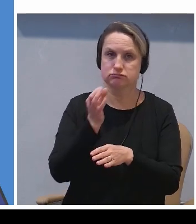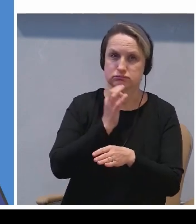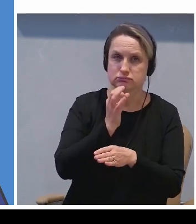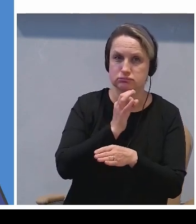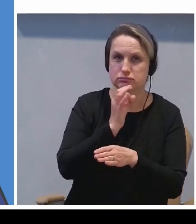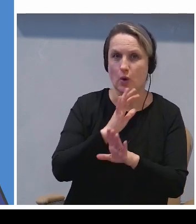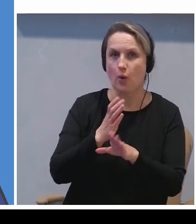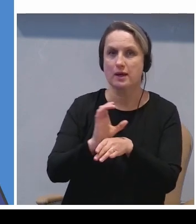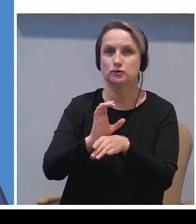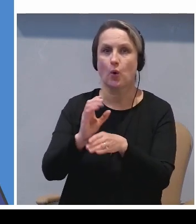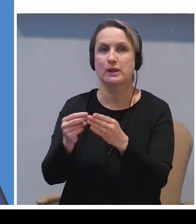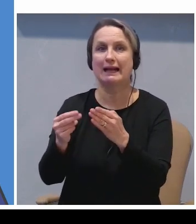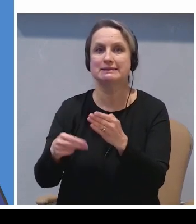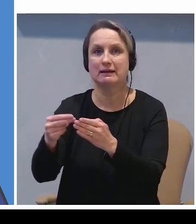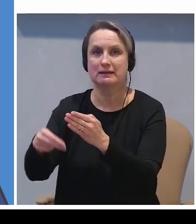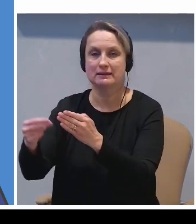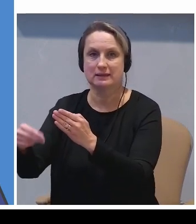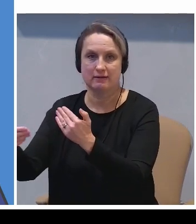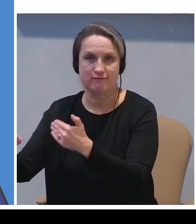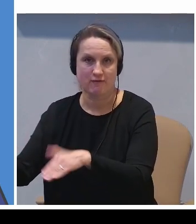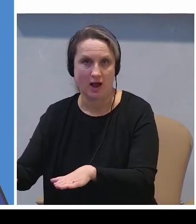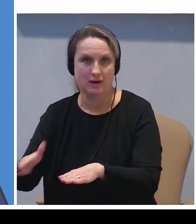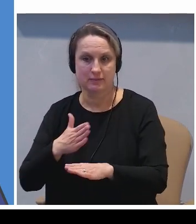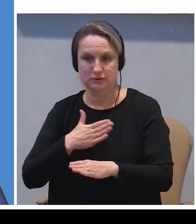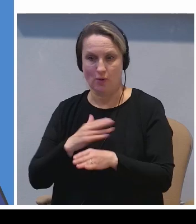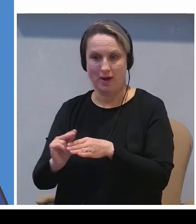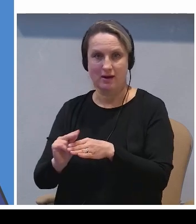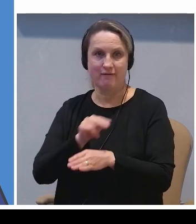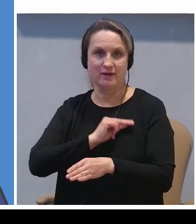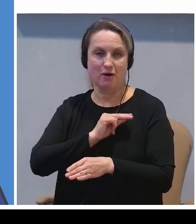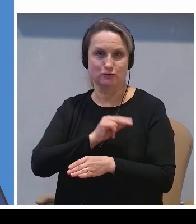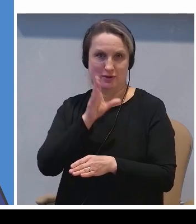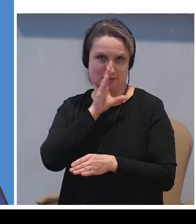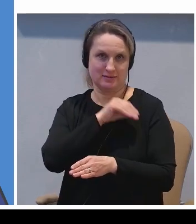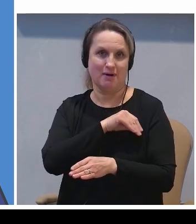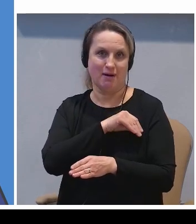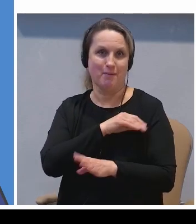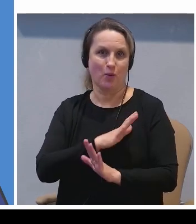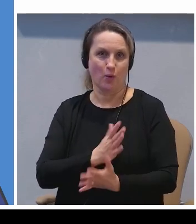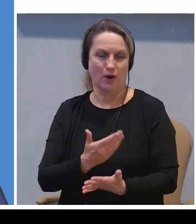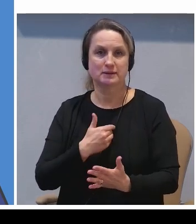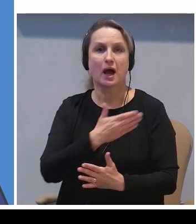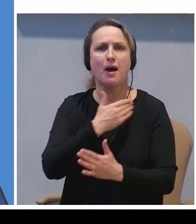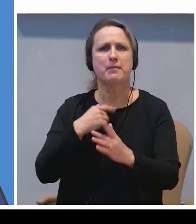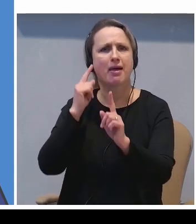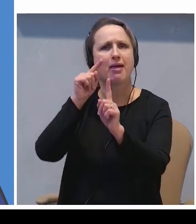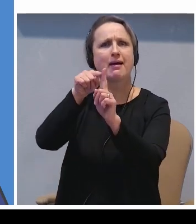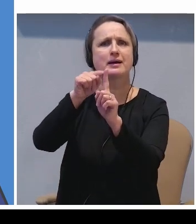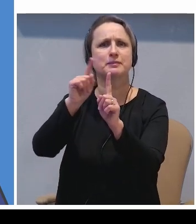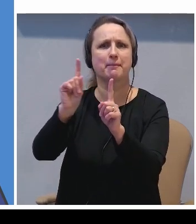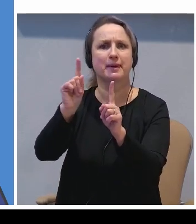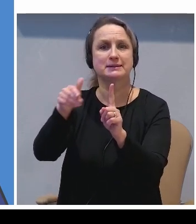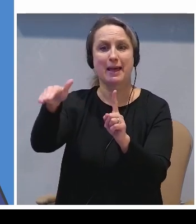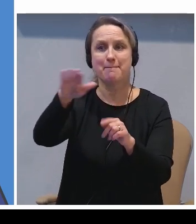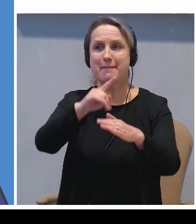oleks We want võimalik to end up here, ravis where we üldiselt have treatments kasutada. for all of these Aga meie diseases, lõplik not just a eesmärk few of them, on mäetipp, that it's kus meil on affordable to kõigile